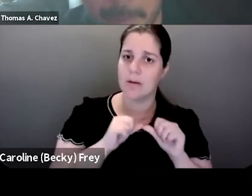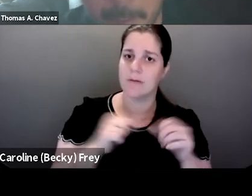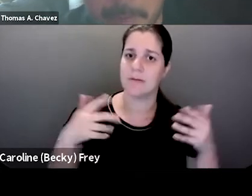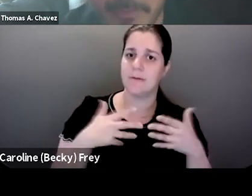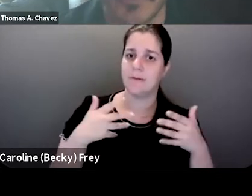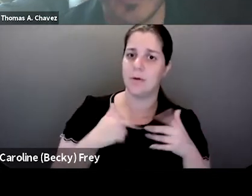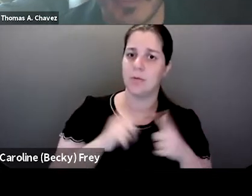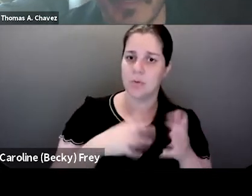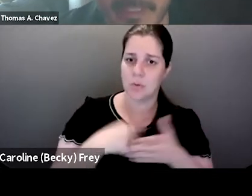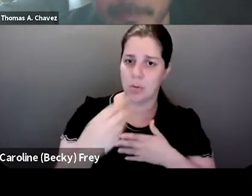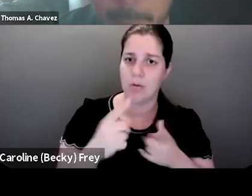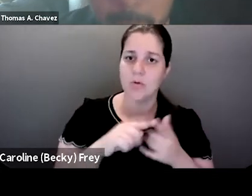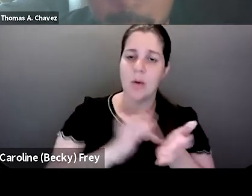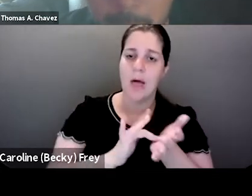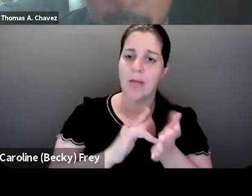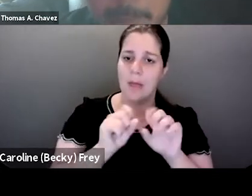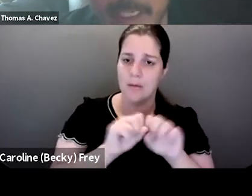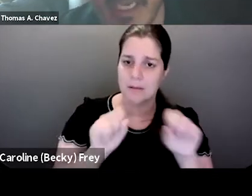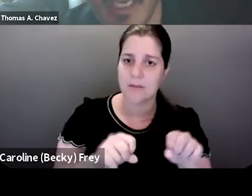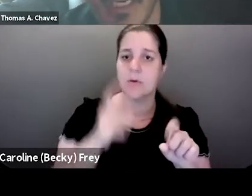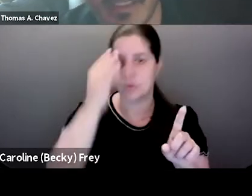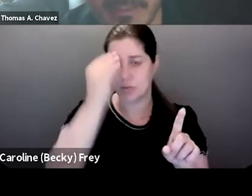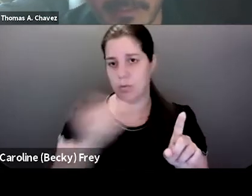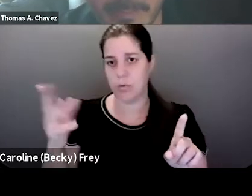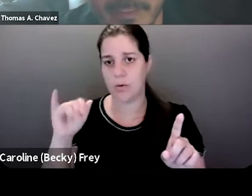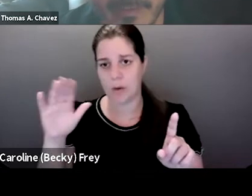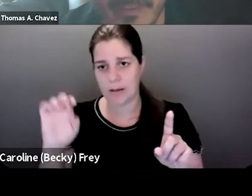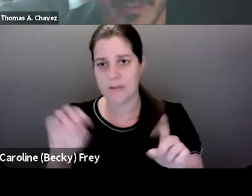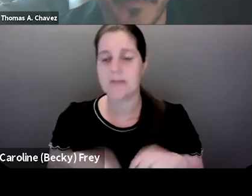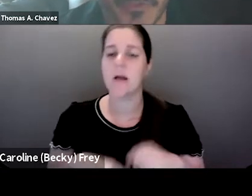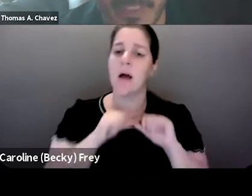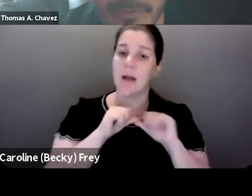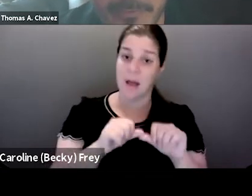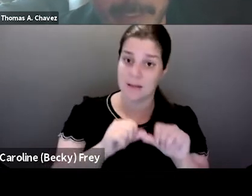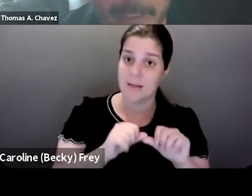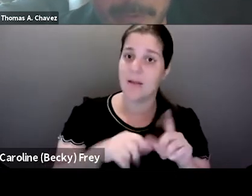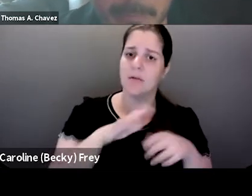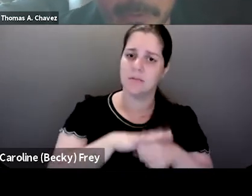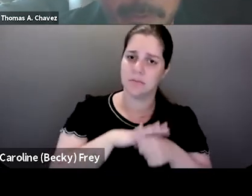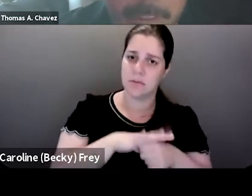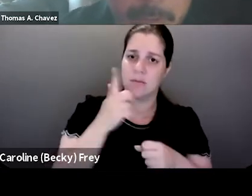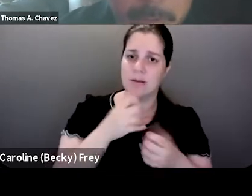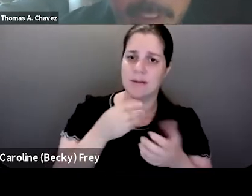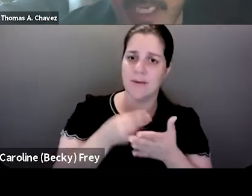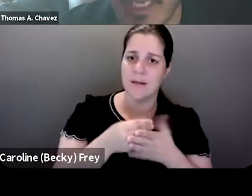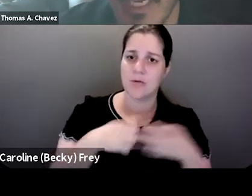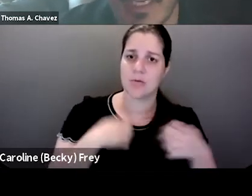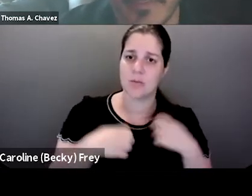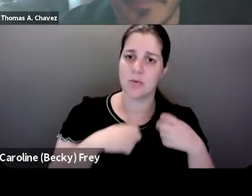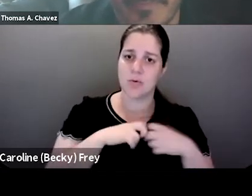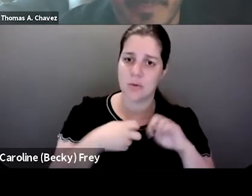going to a healthcare institution and being reported to ICE, constantly being stressed due to financial and emotional issues,